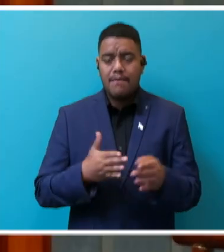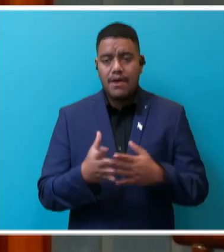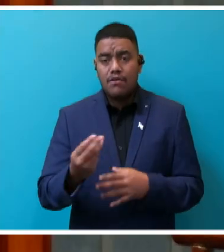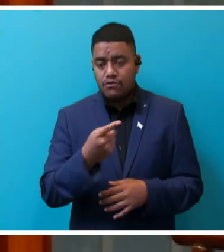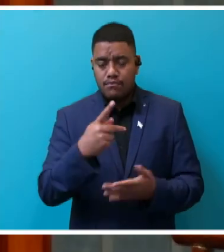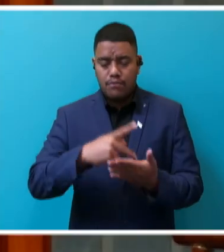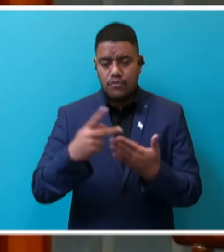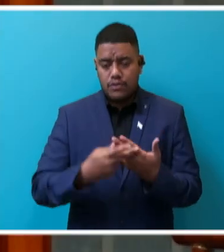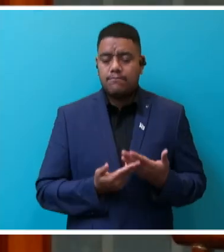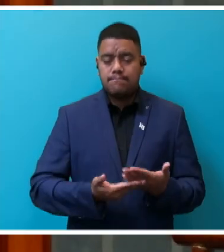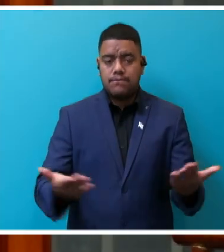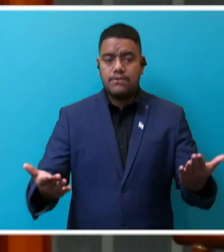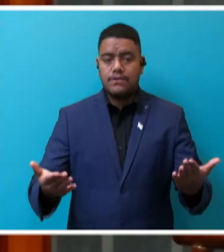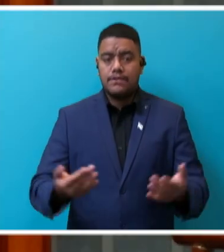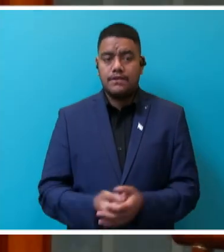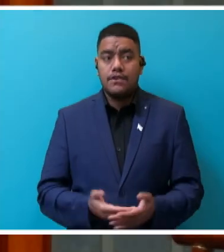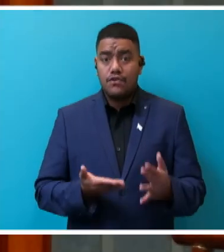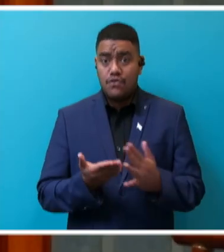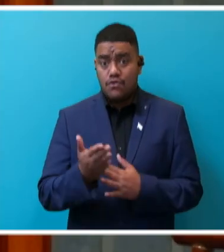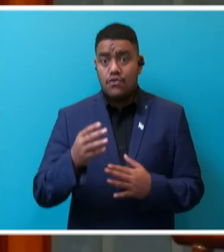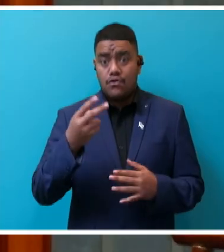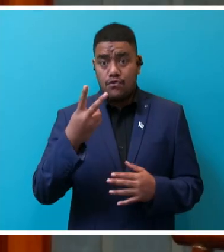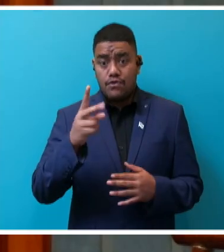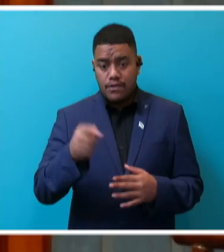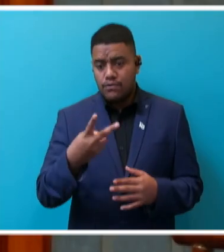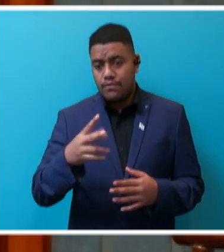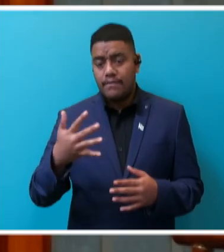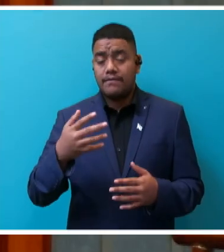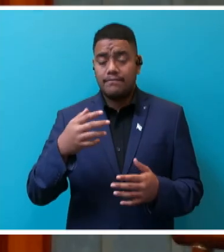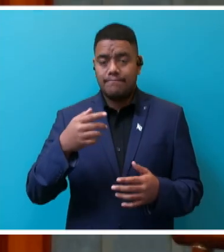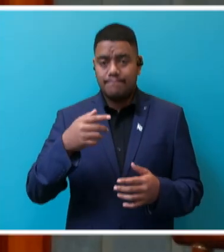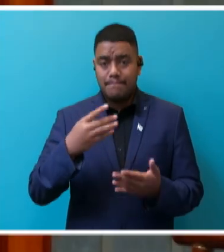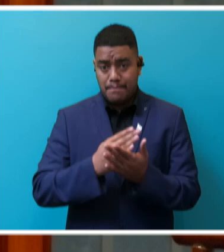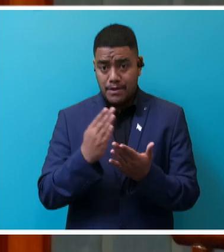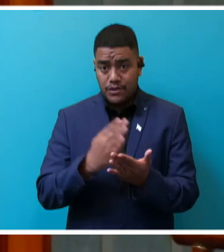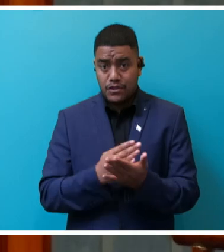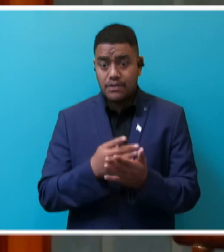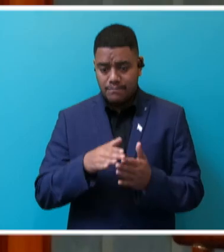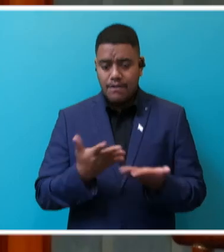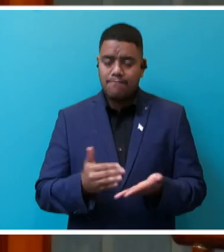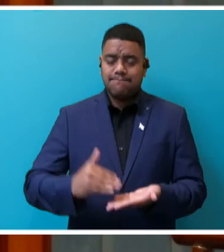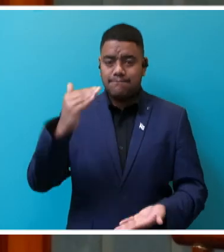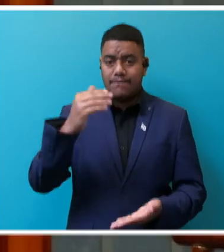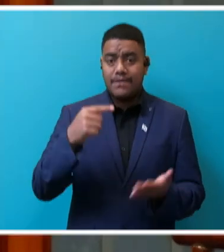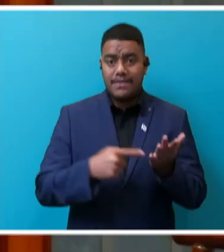projects. Through the 2025-26 budget, we are increasing TVET scholarships